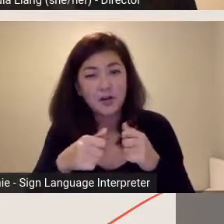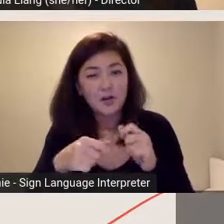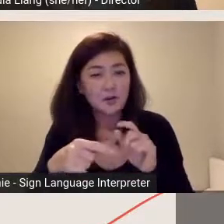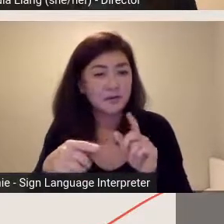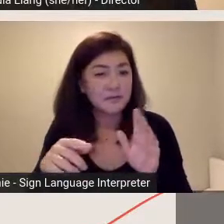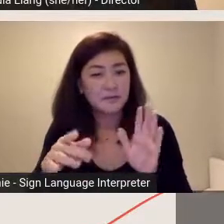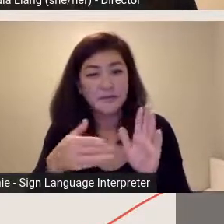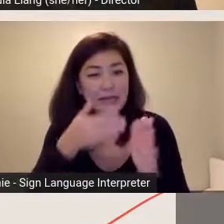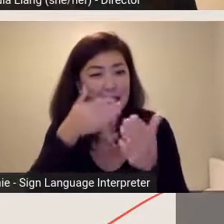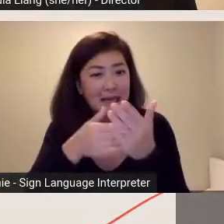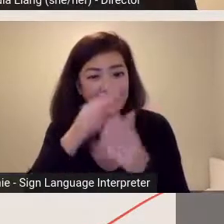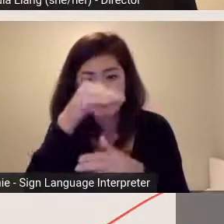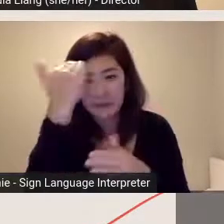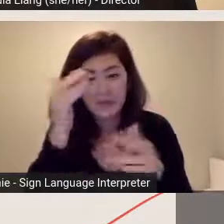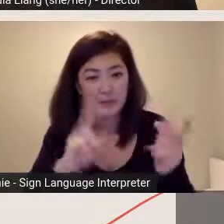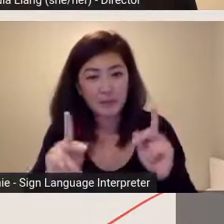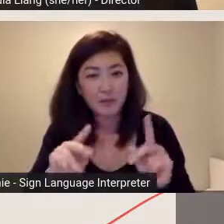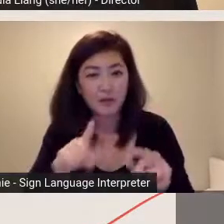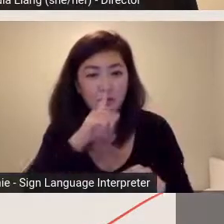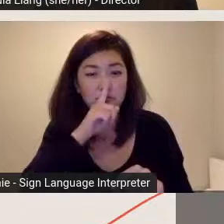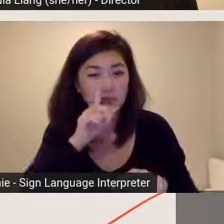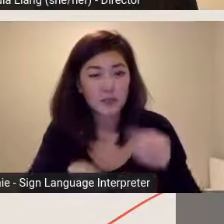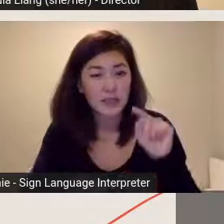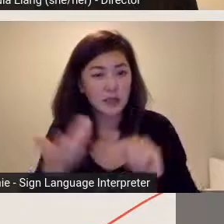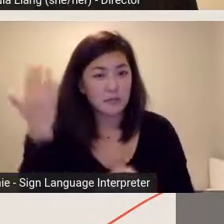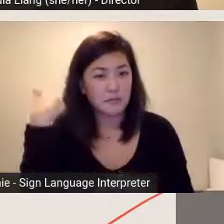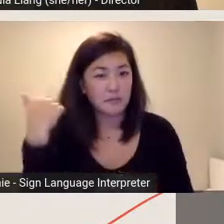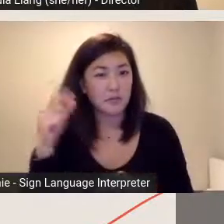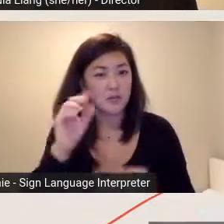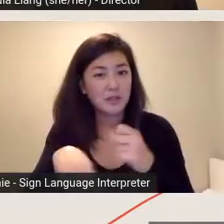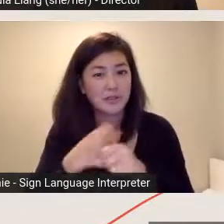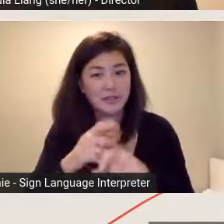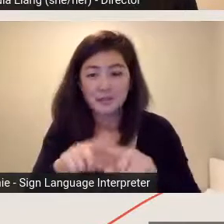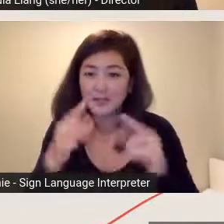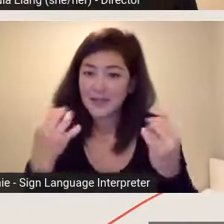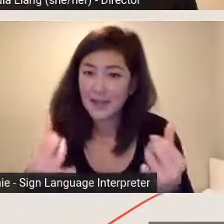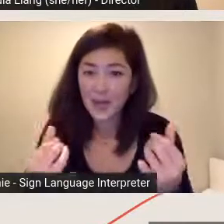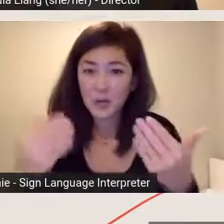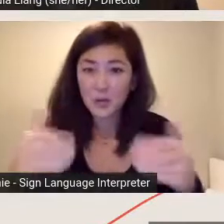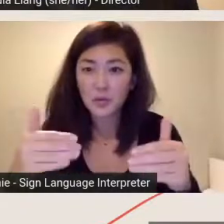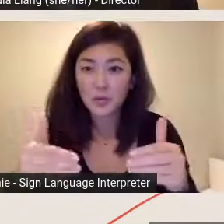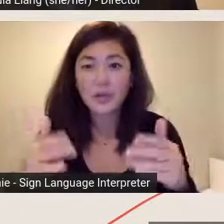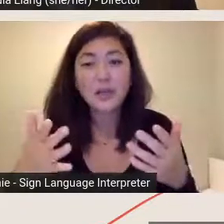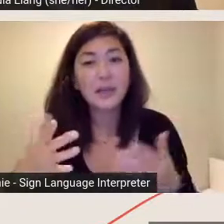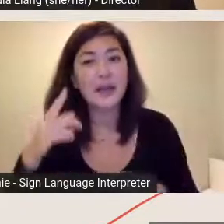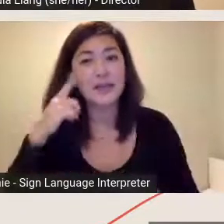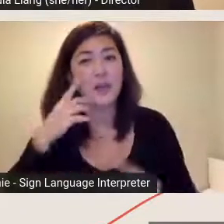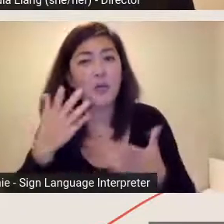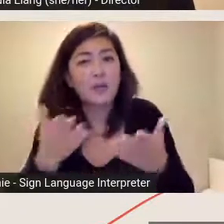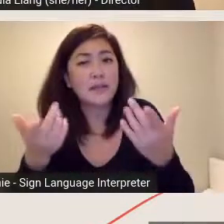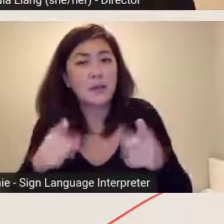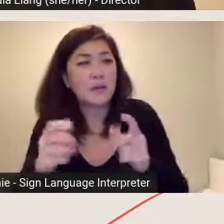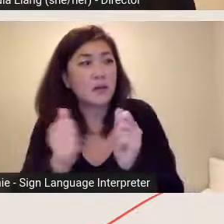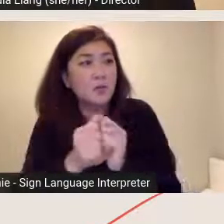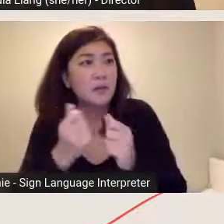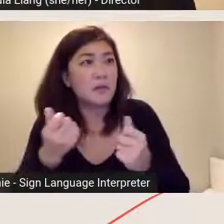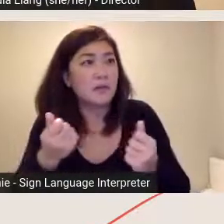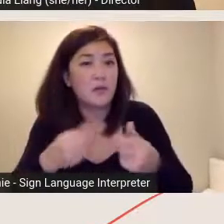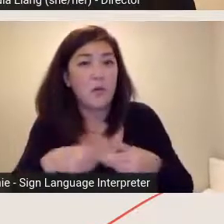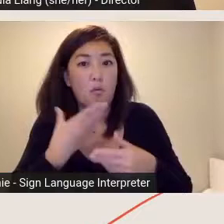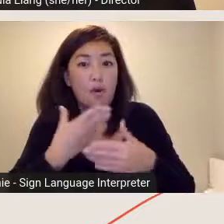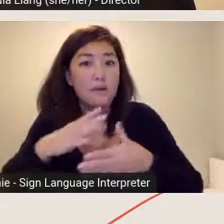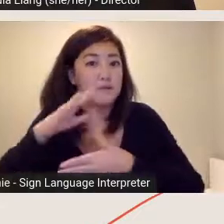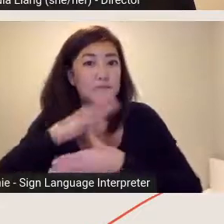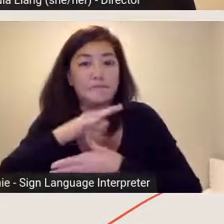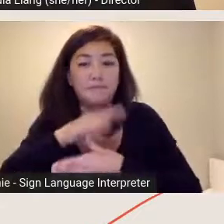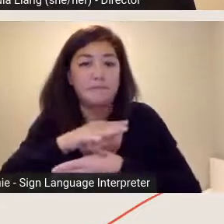wonder what is happening with the rampant upswing of white supremacy now that has made it such a